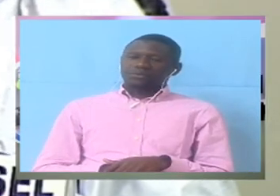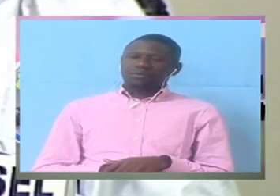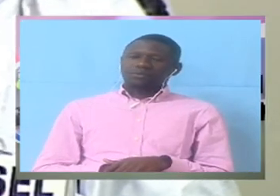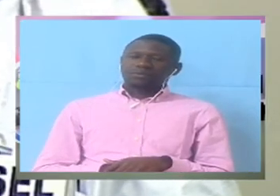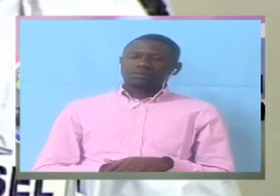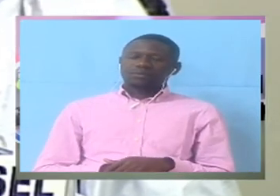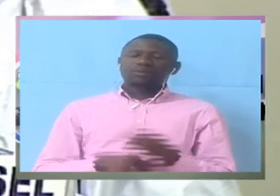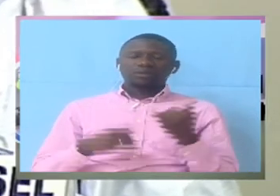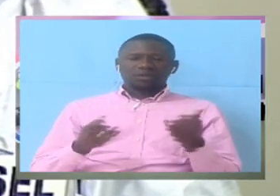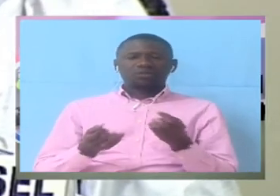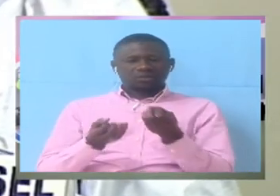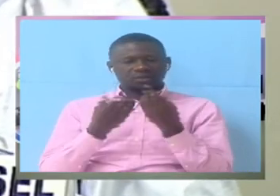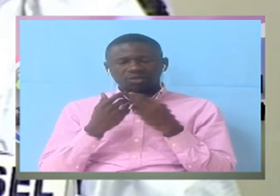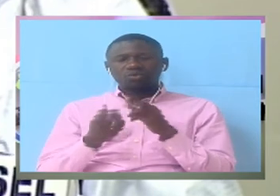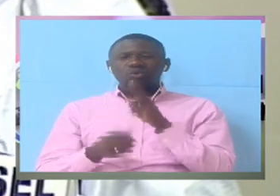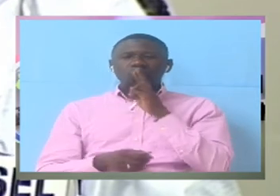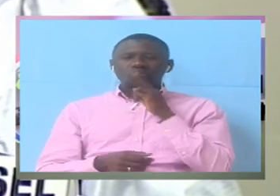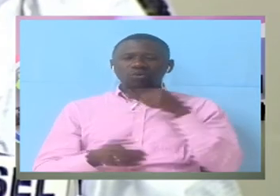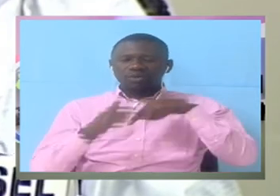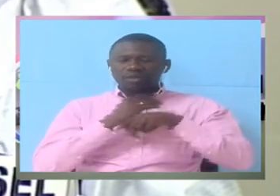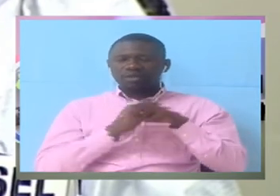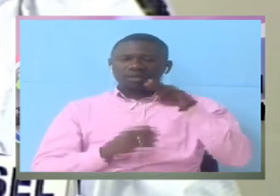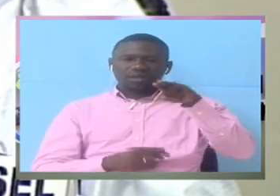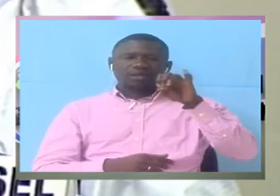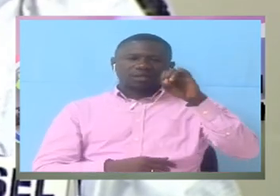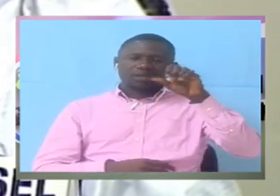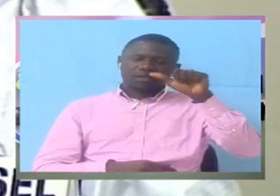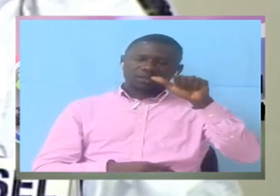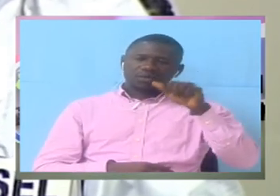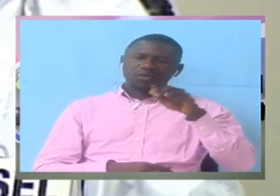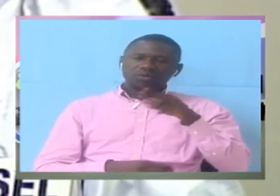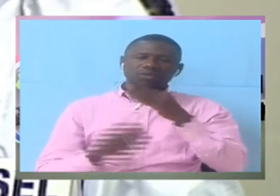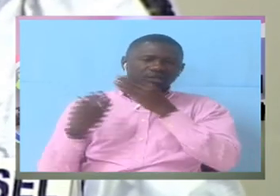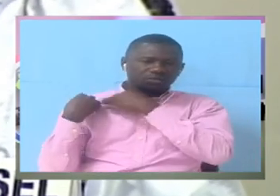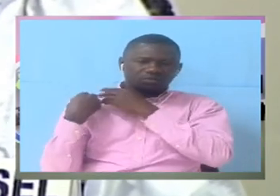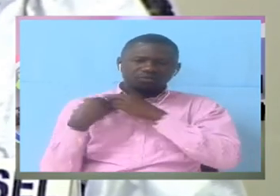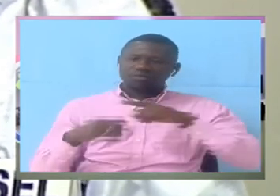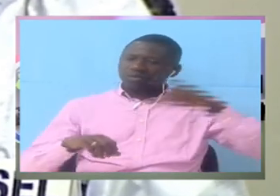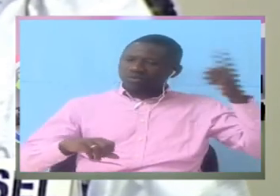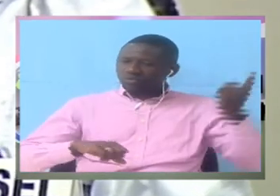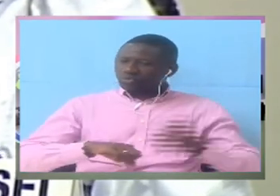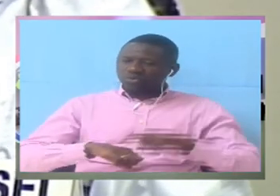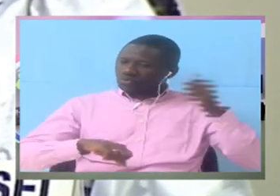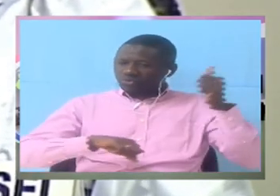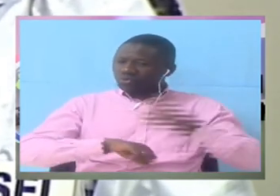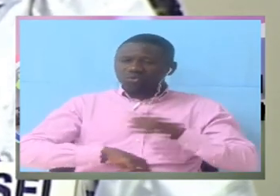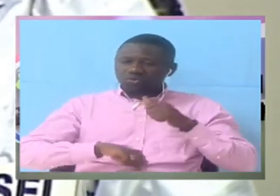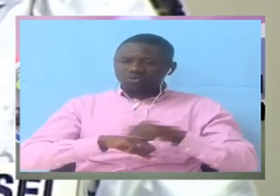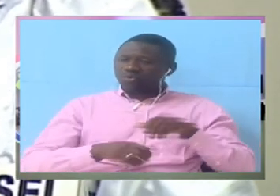NIA was responsible for meting out this torture on you.